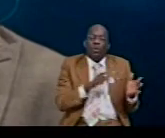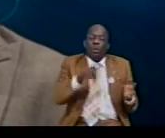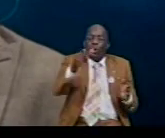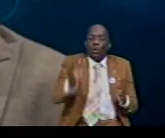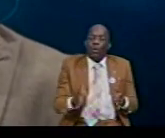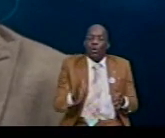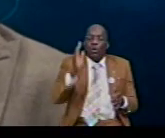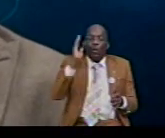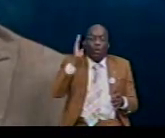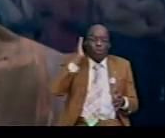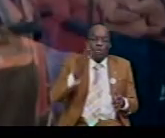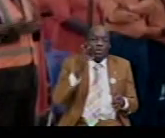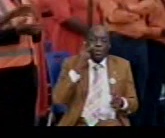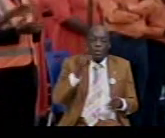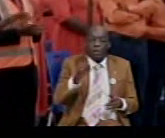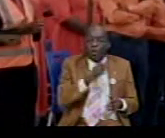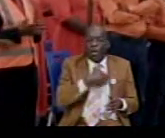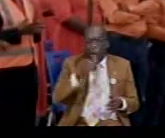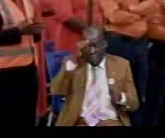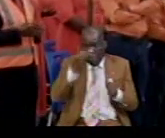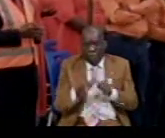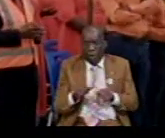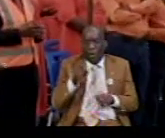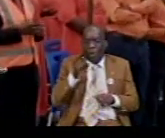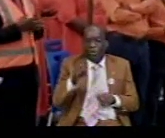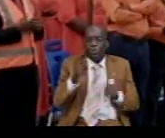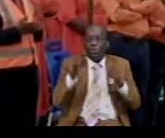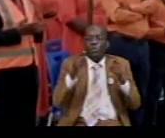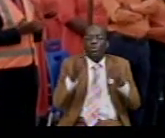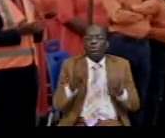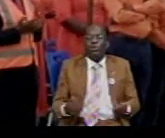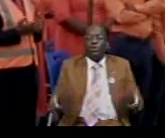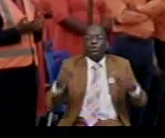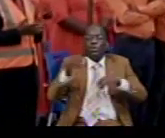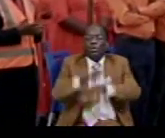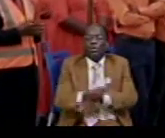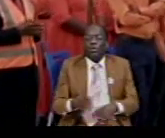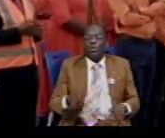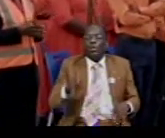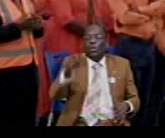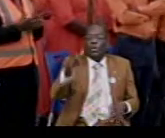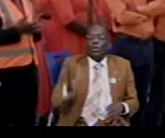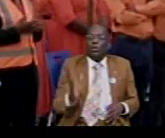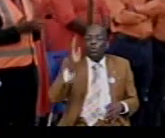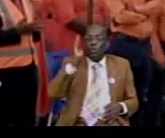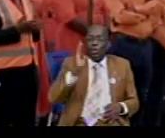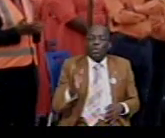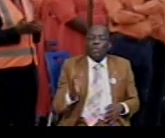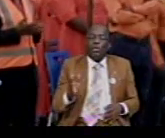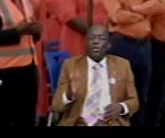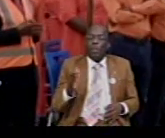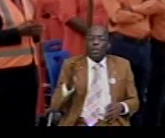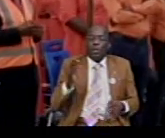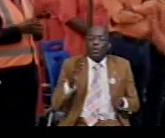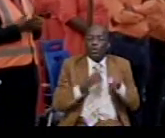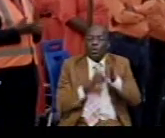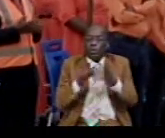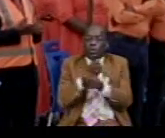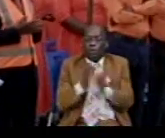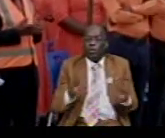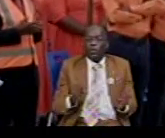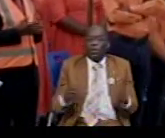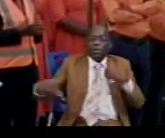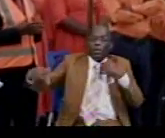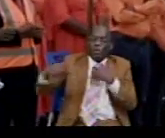remember you today. Pray for yourself. That God would, if you want salvation today, you'll be saved. Restoration, you want revival